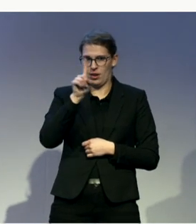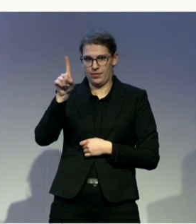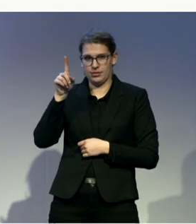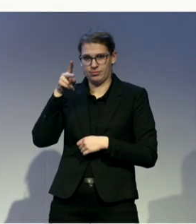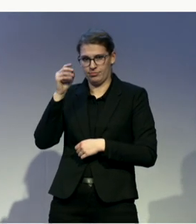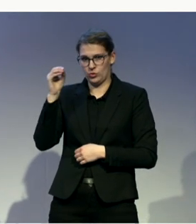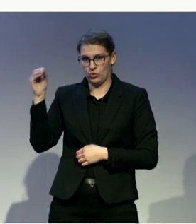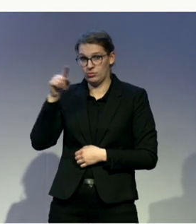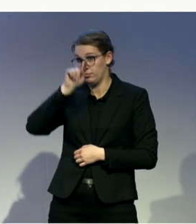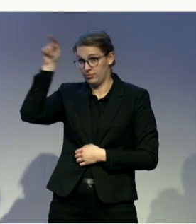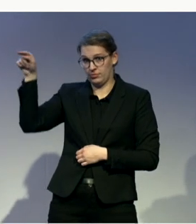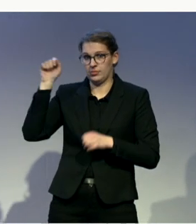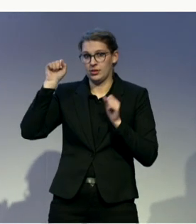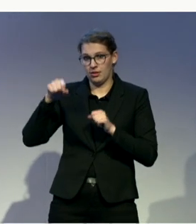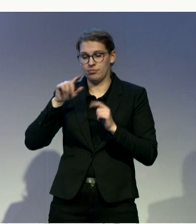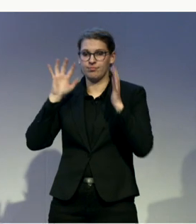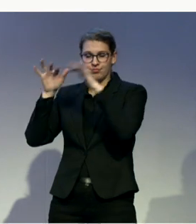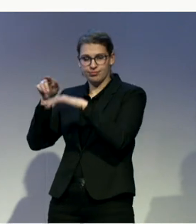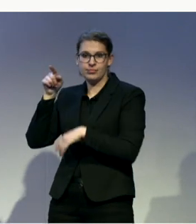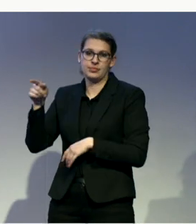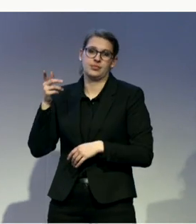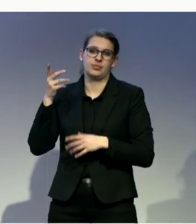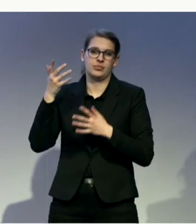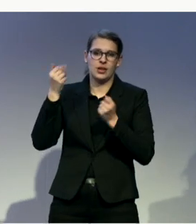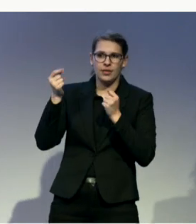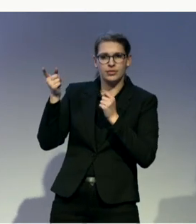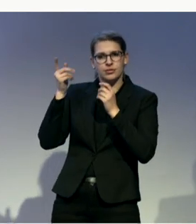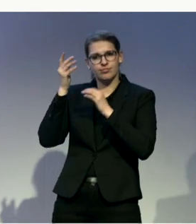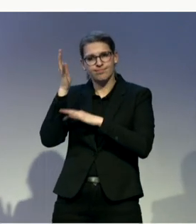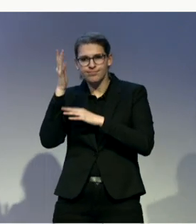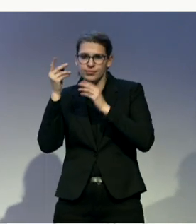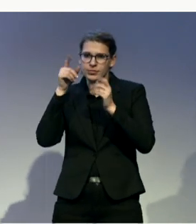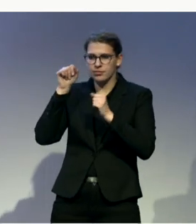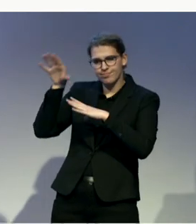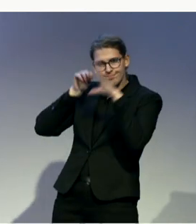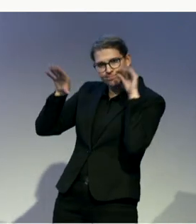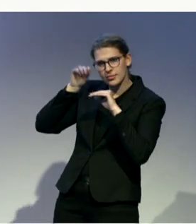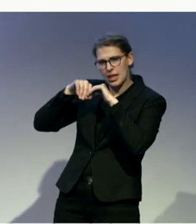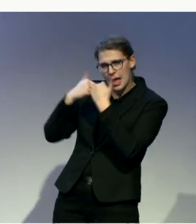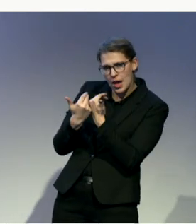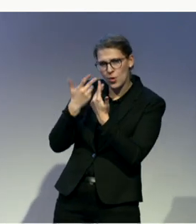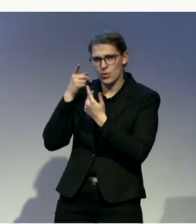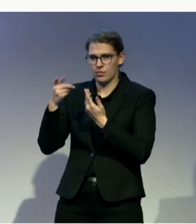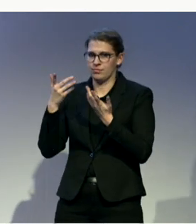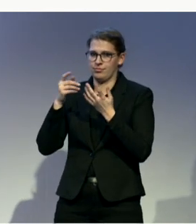event to learn more about these kind of practical implementations, implementation tools.